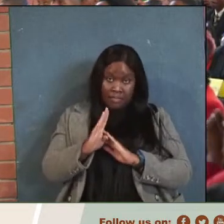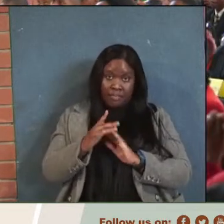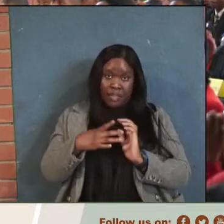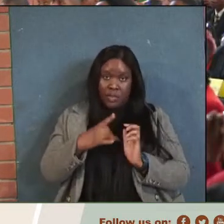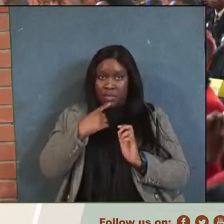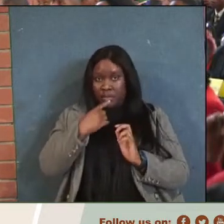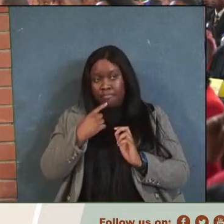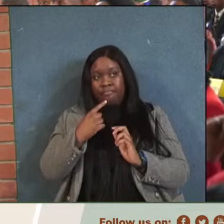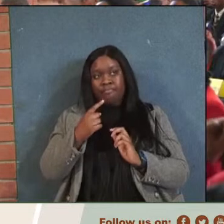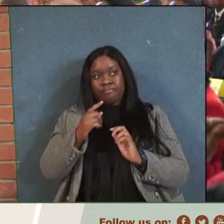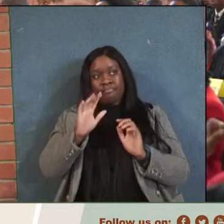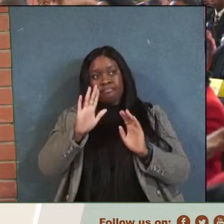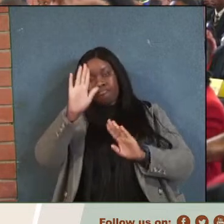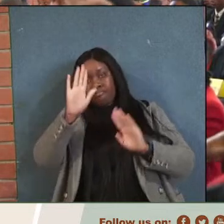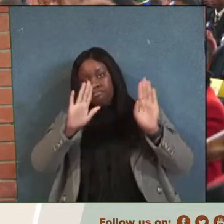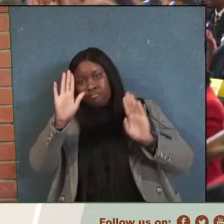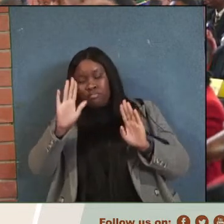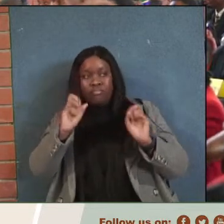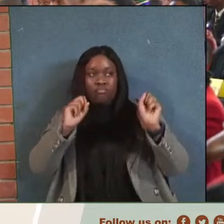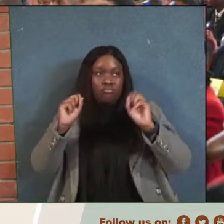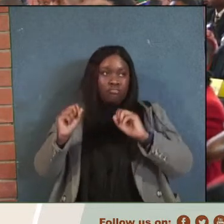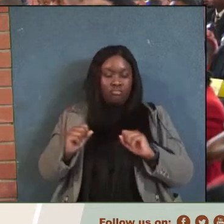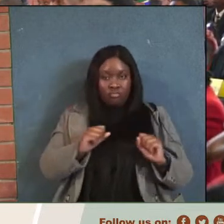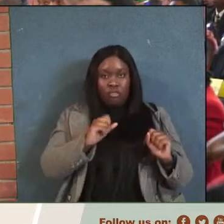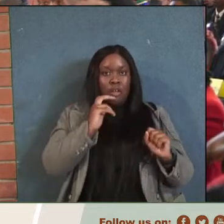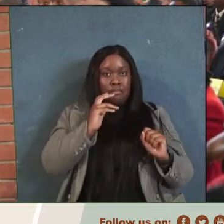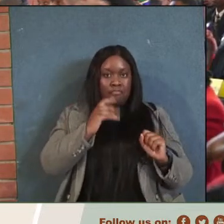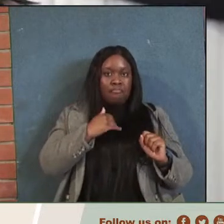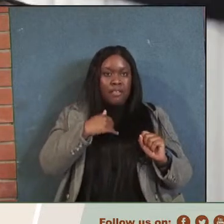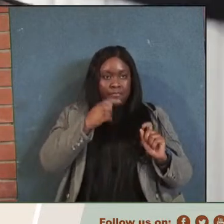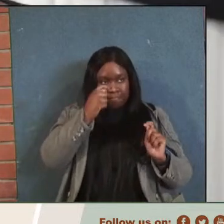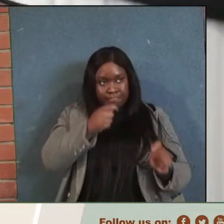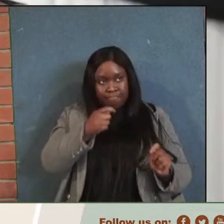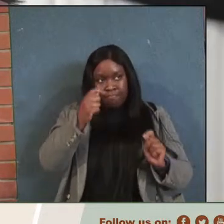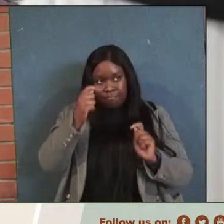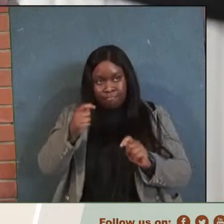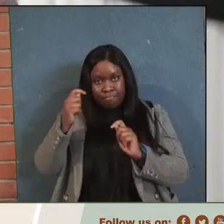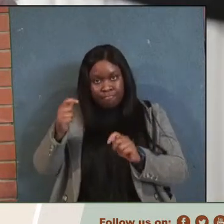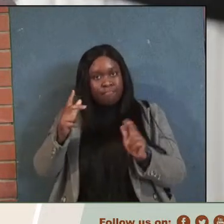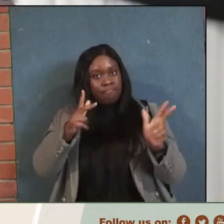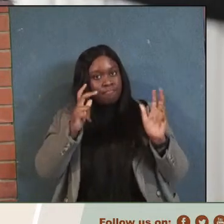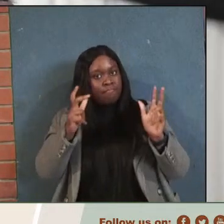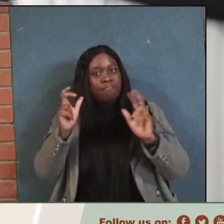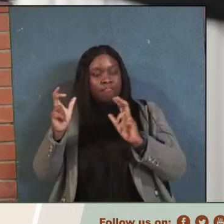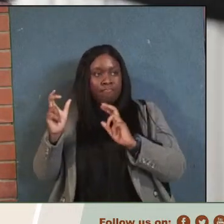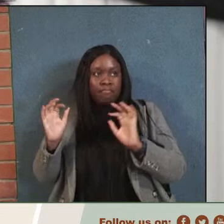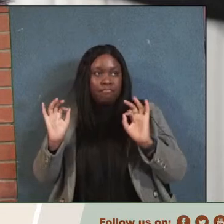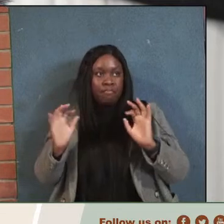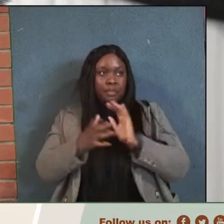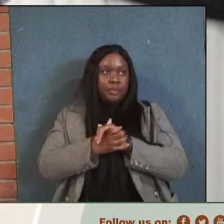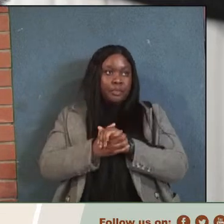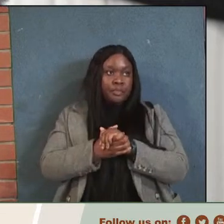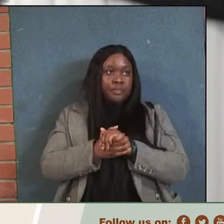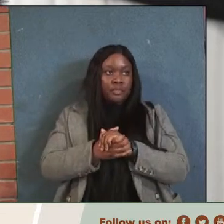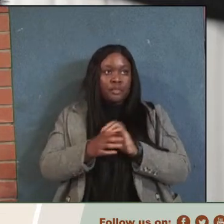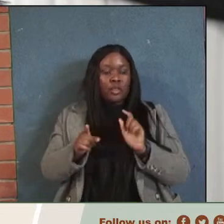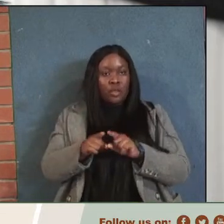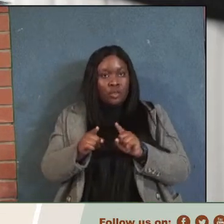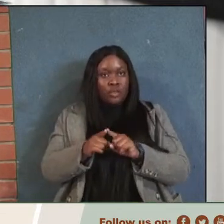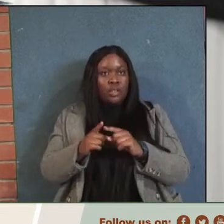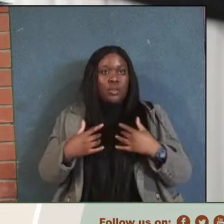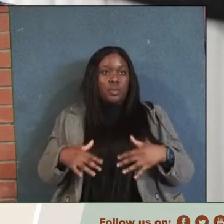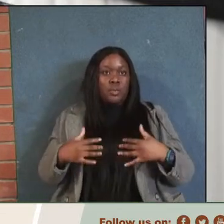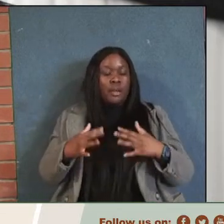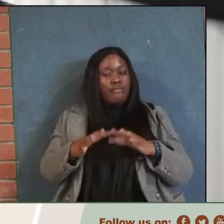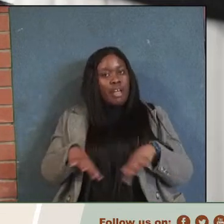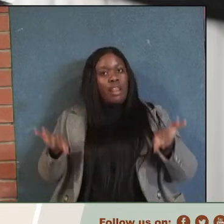I acknowledge all the inputs that have been made by the various Honourable Members. I also want to acknowledge the valuable